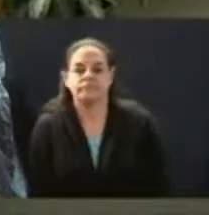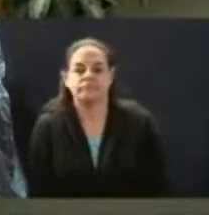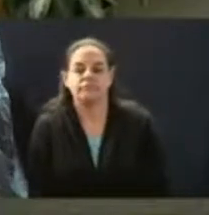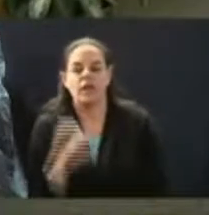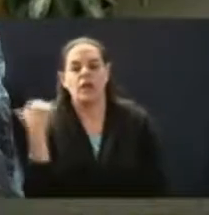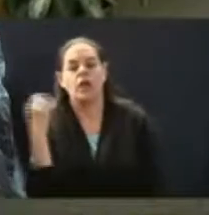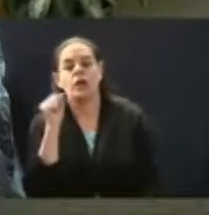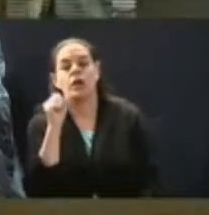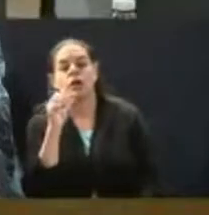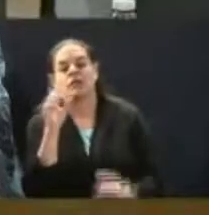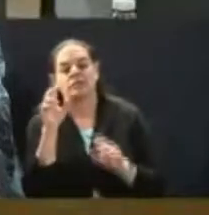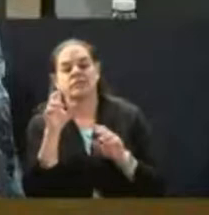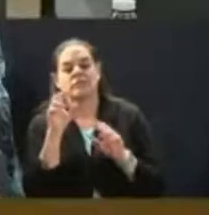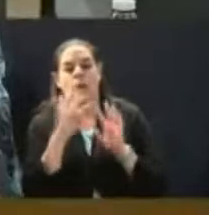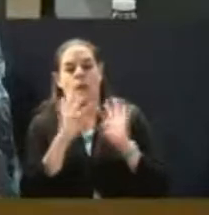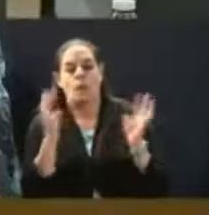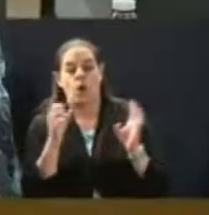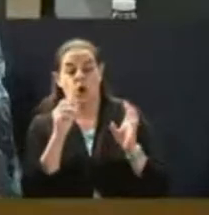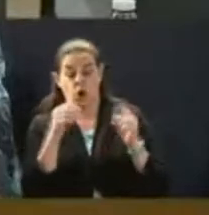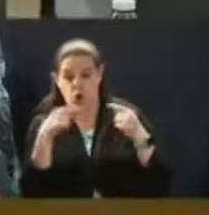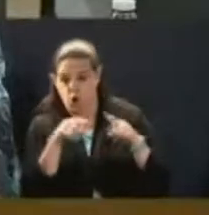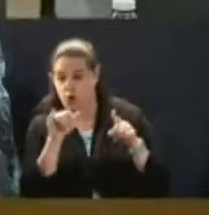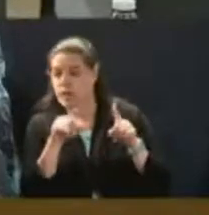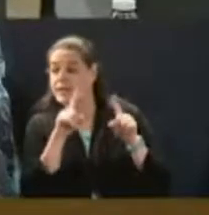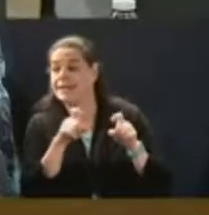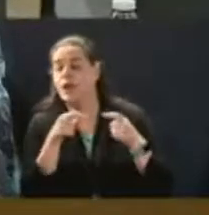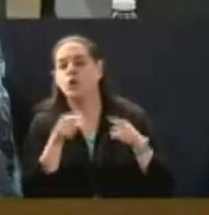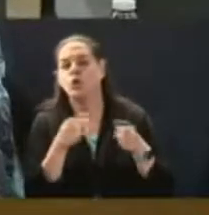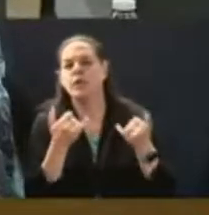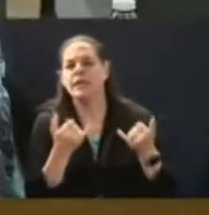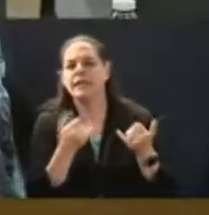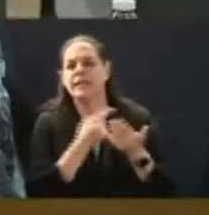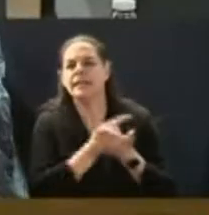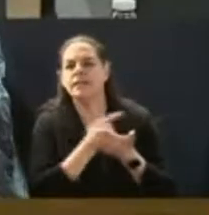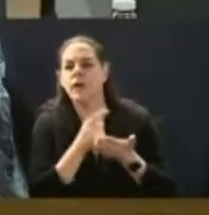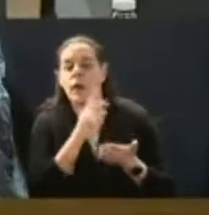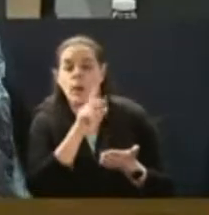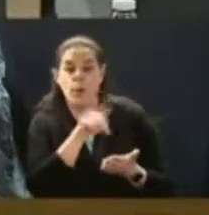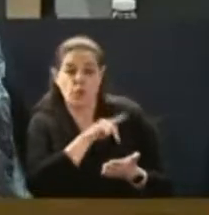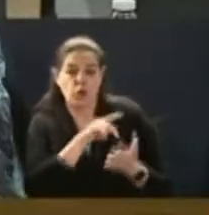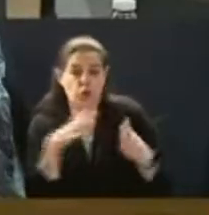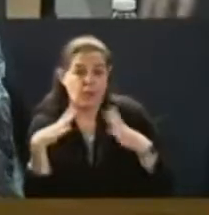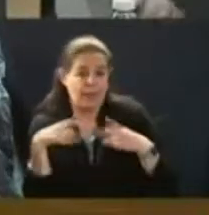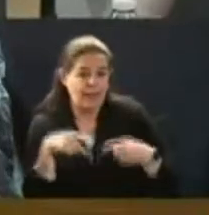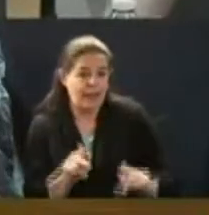So during this testing time, during these weeks, is personal leave allowed?